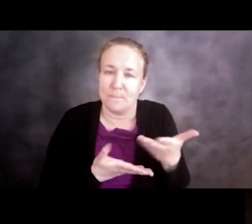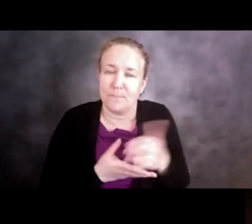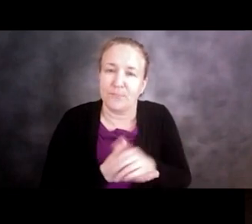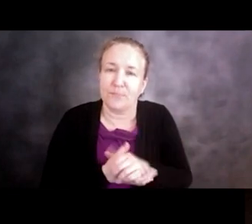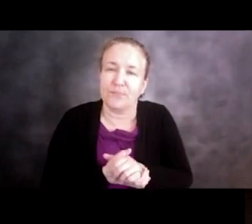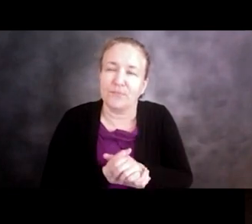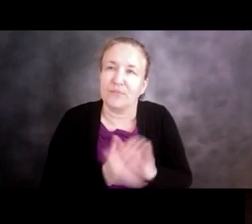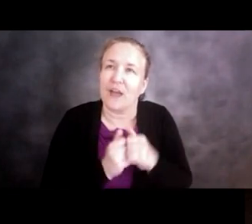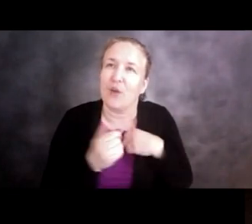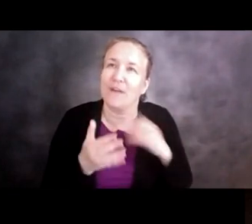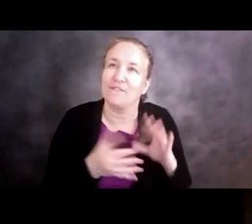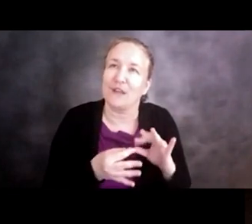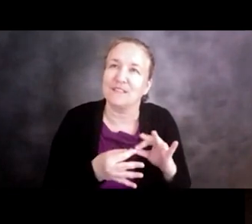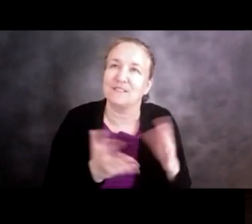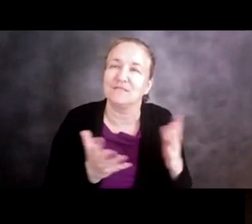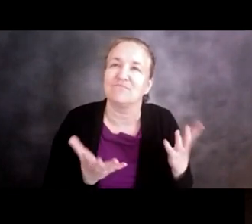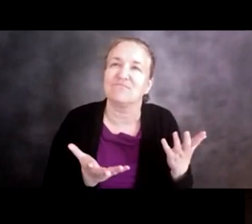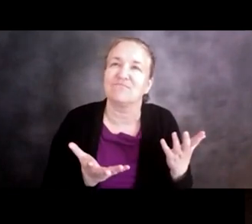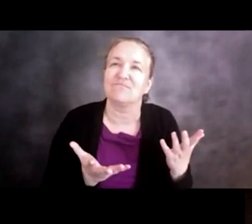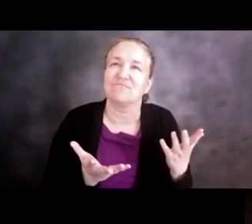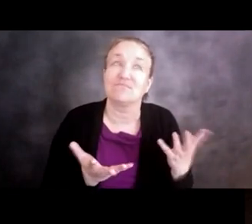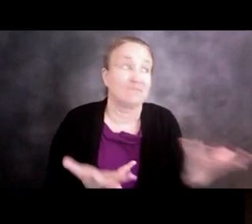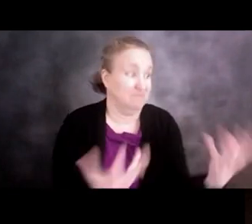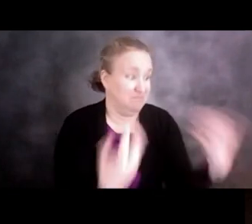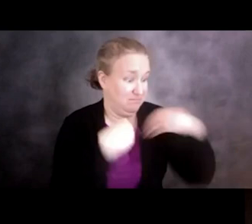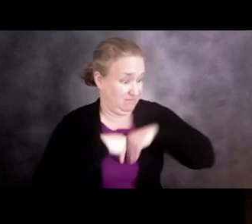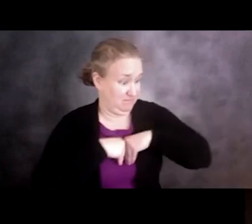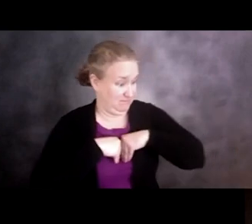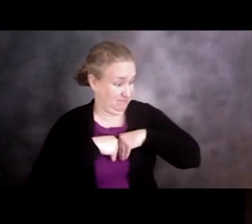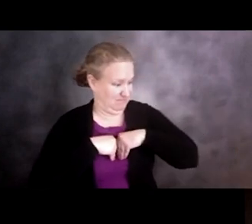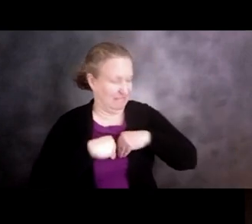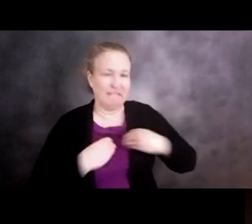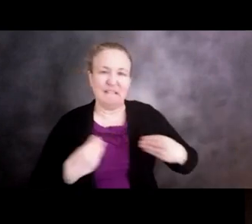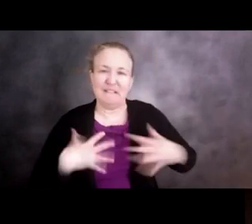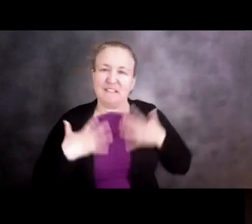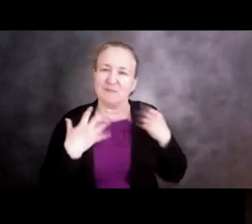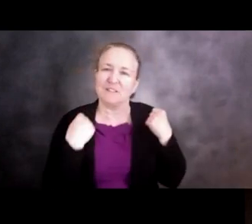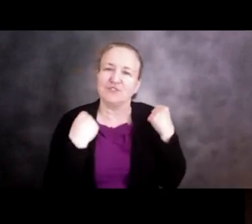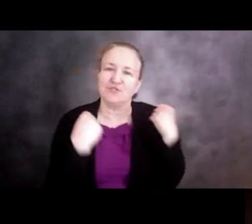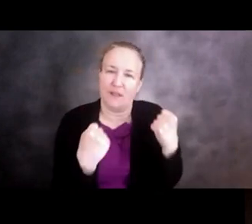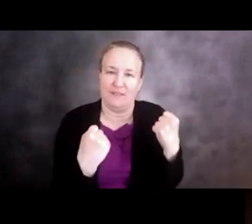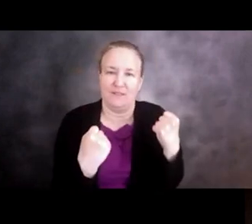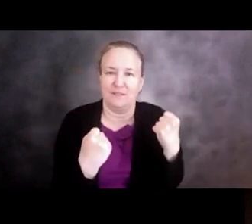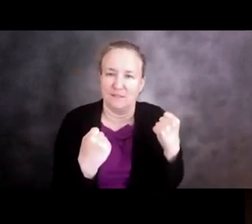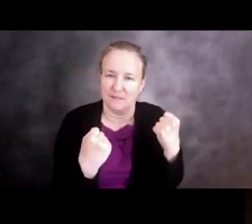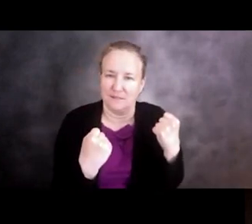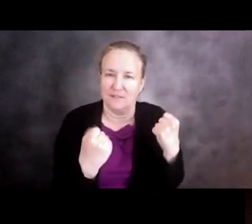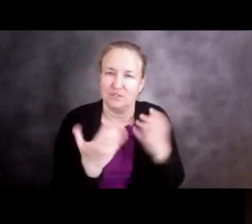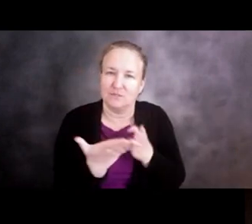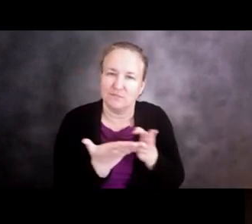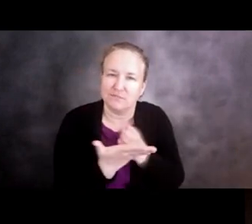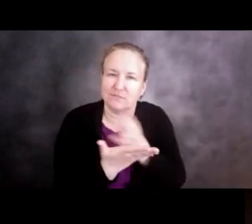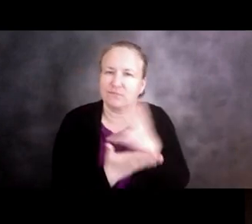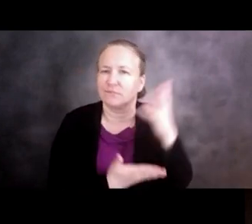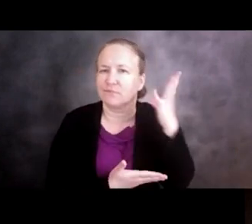how can I say this? It just gives me strength to go through different things that